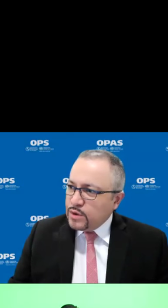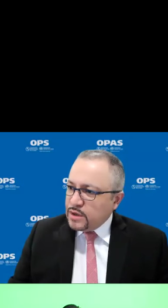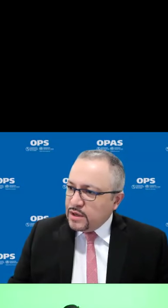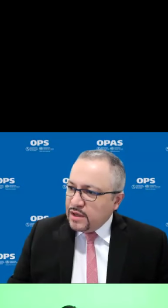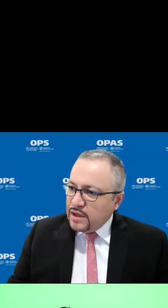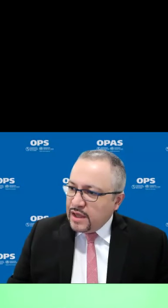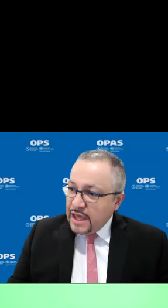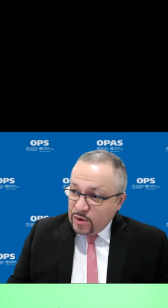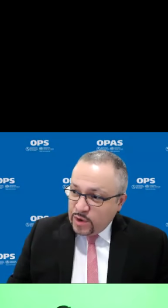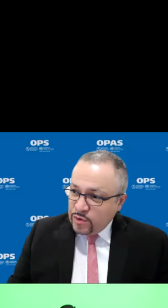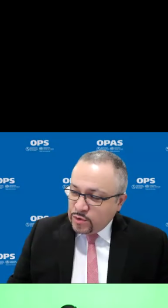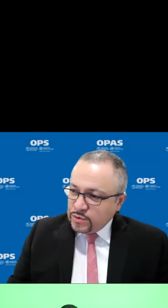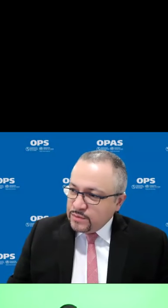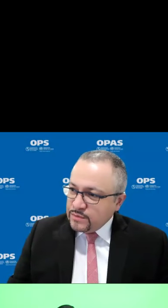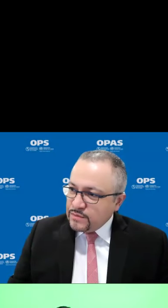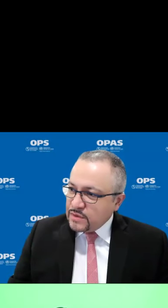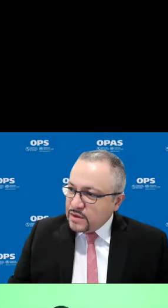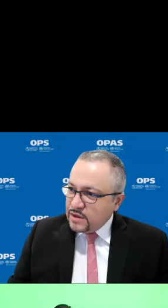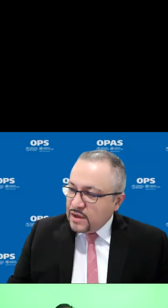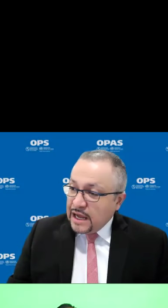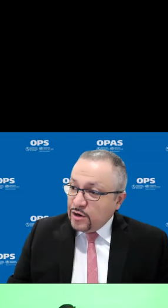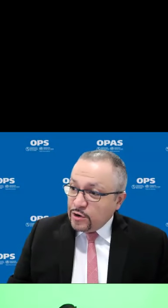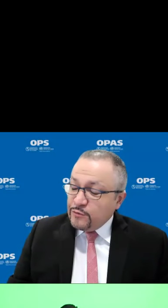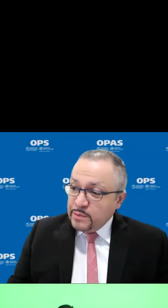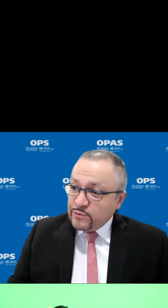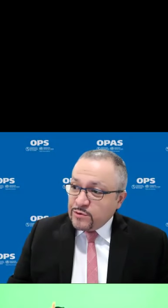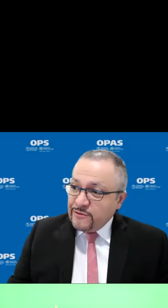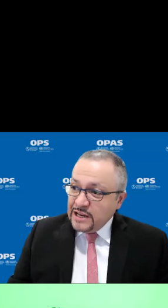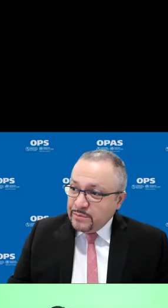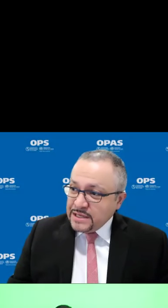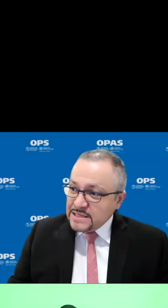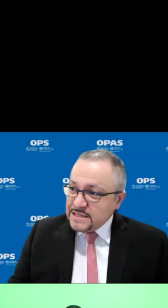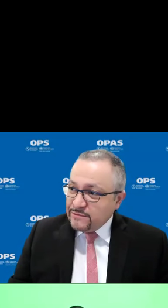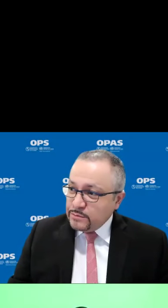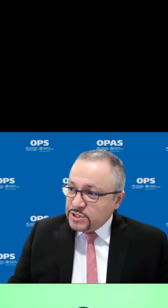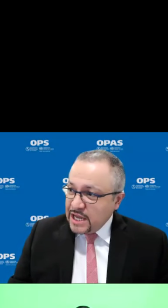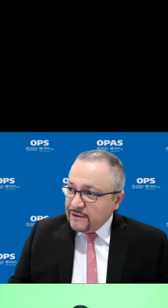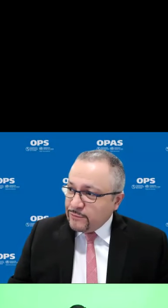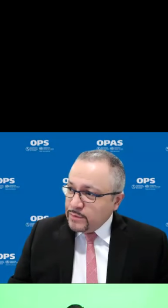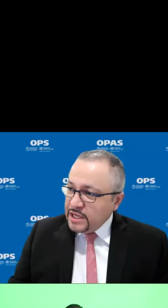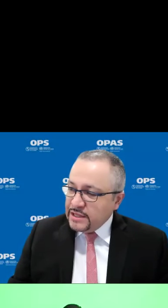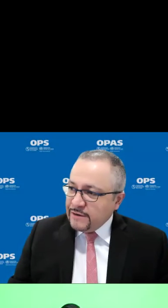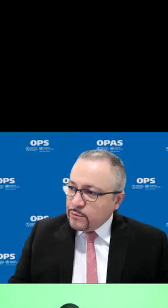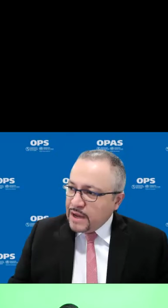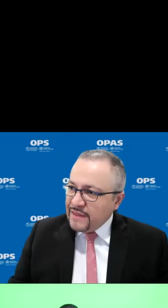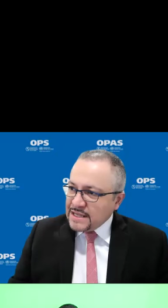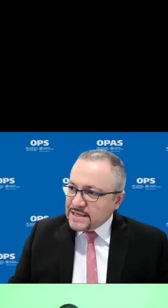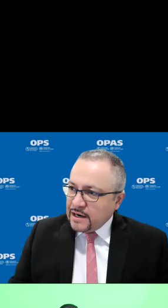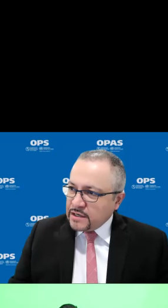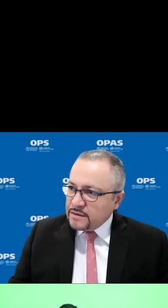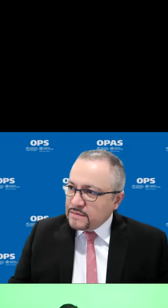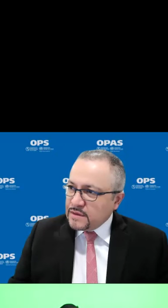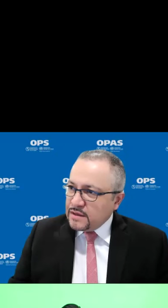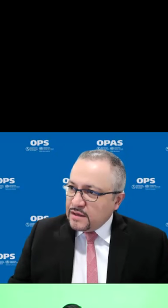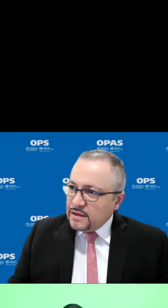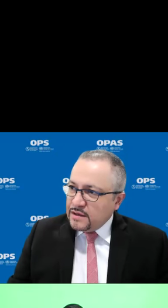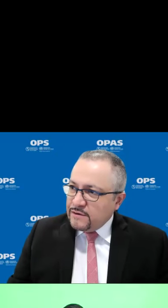Peru, Ecuador, a lot of people from Philippines, from China, from India, from